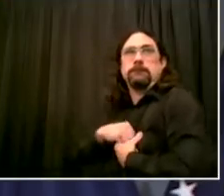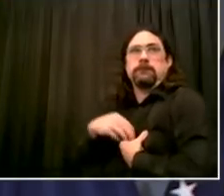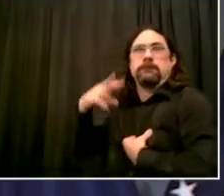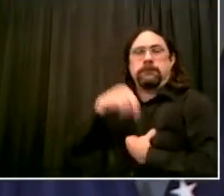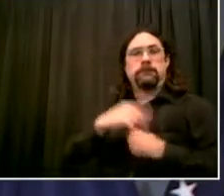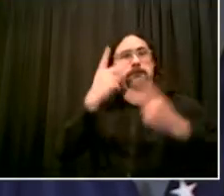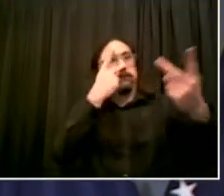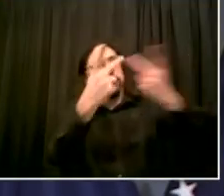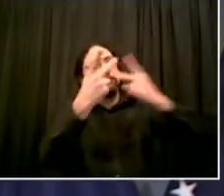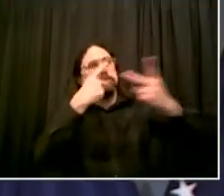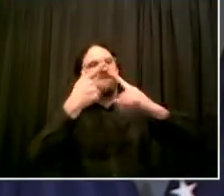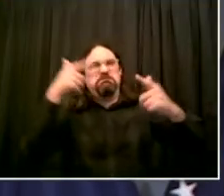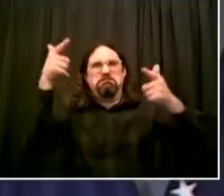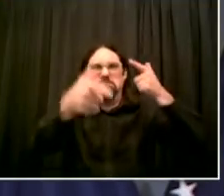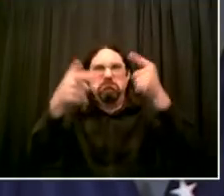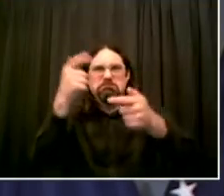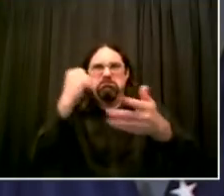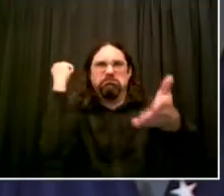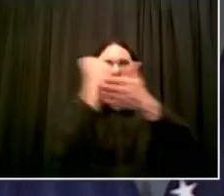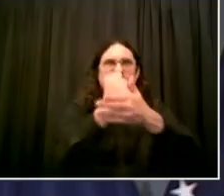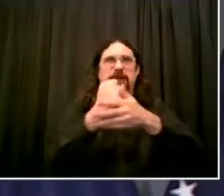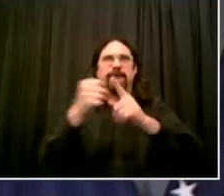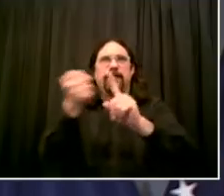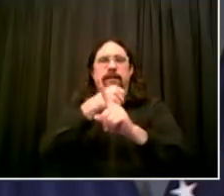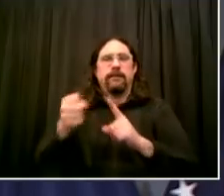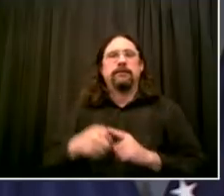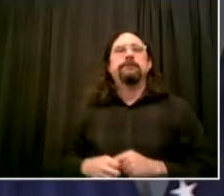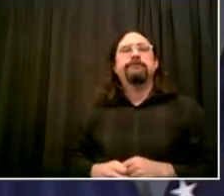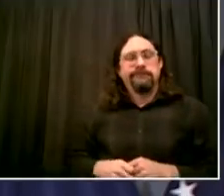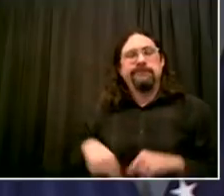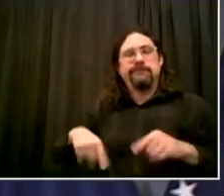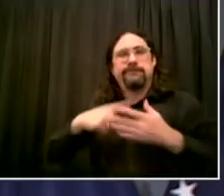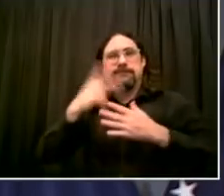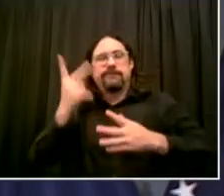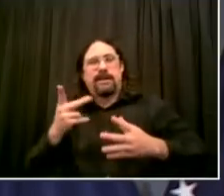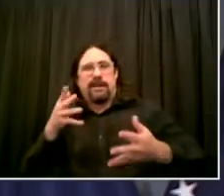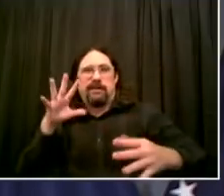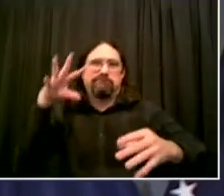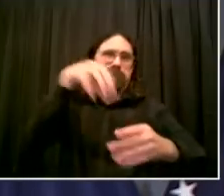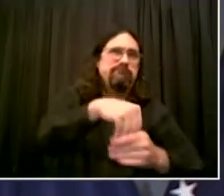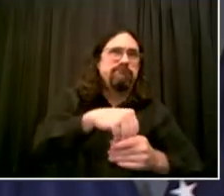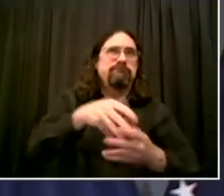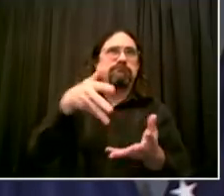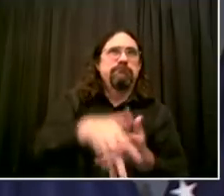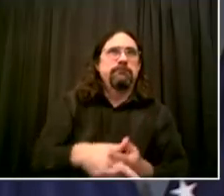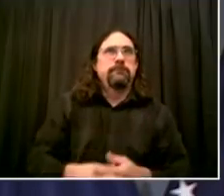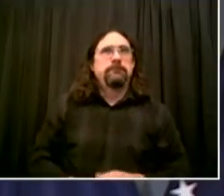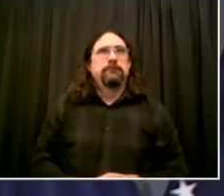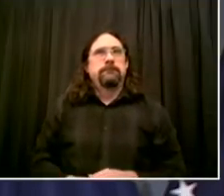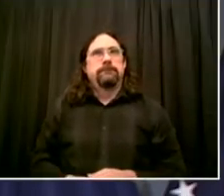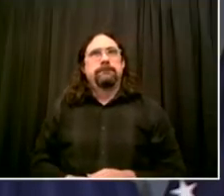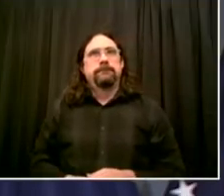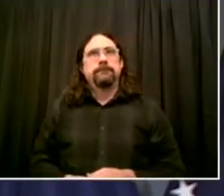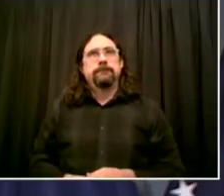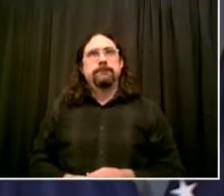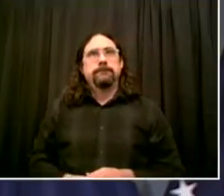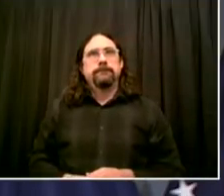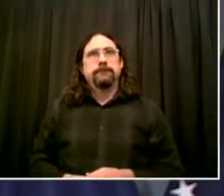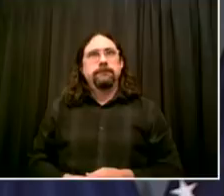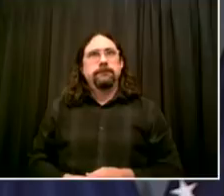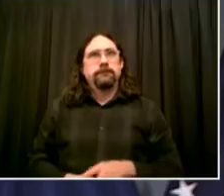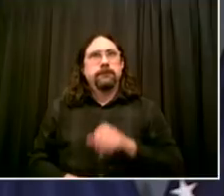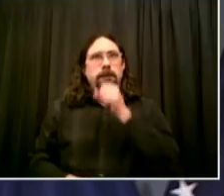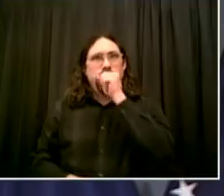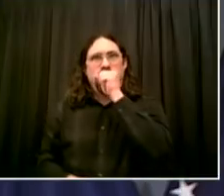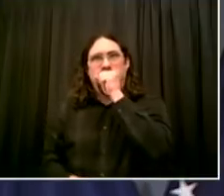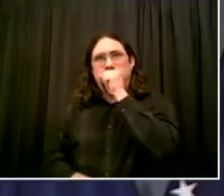York City believe it is important to address violence as a public health crisis and to address it as a disease and help these young people